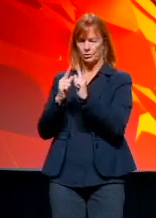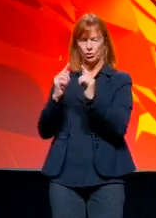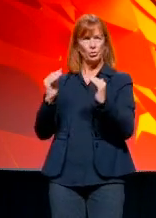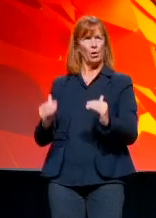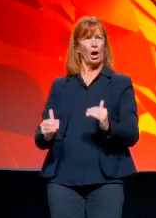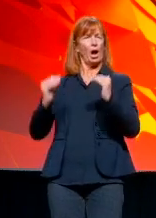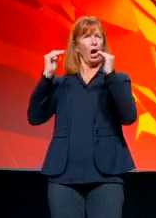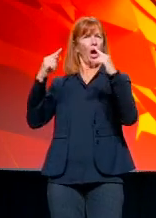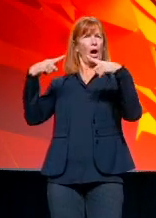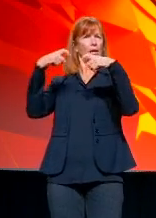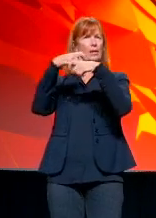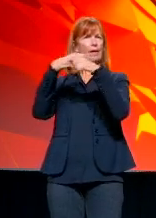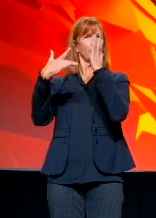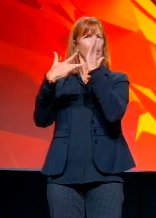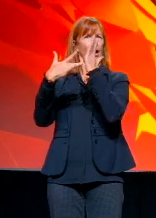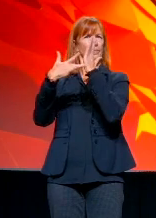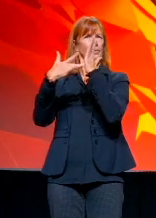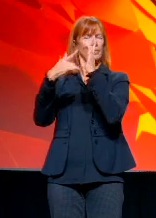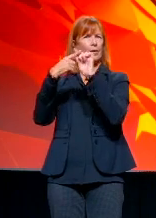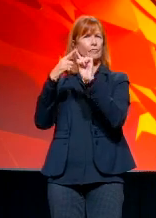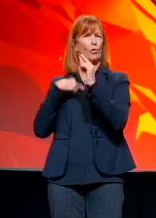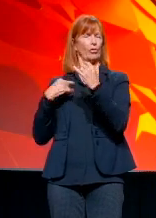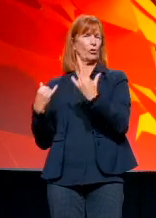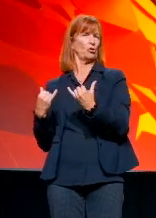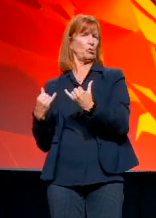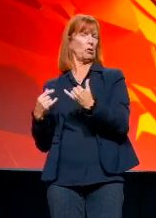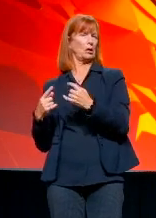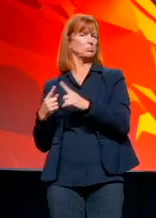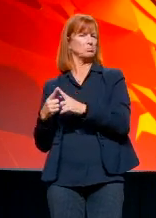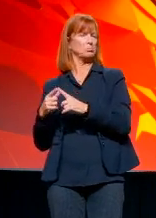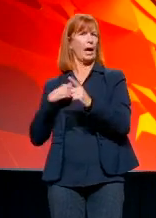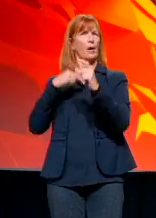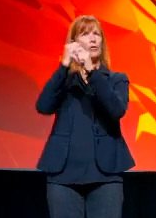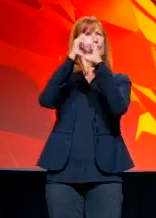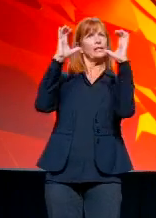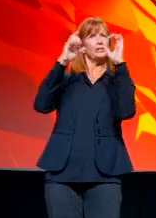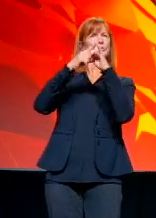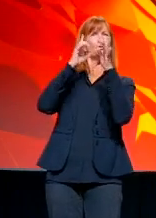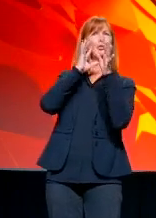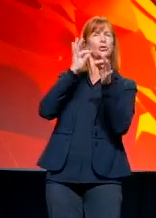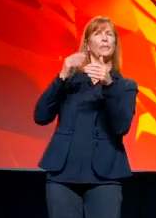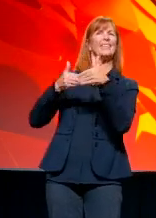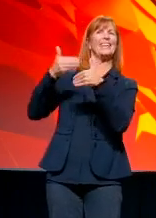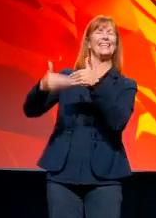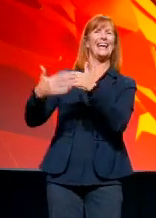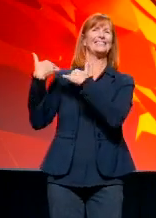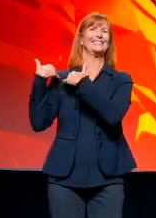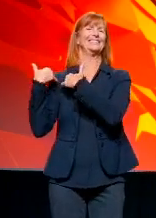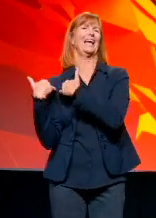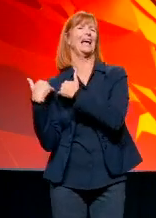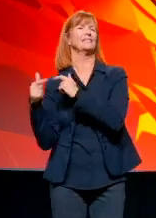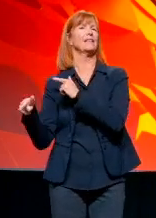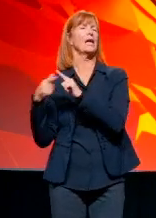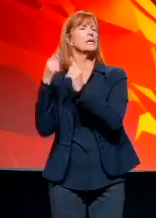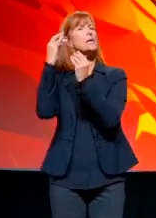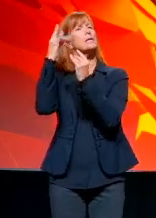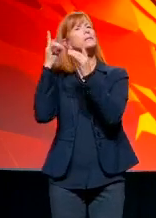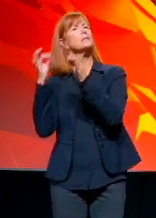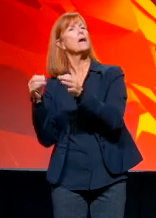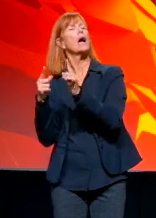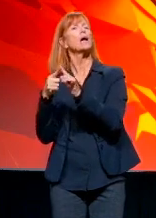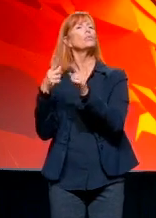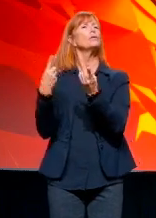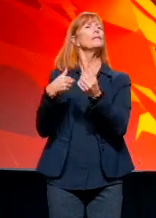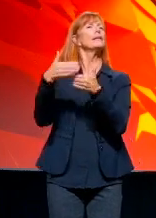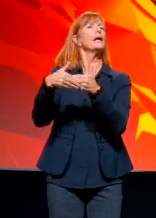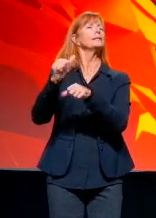planning and reasoning based on the current sensory observation to determine what are the next subtasks to do and what are the kind of like situations like